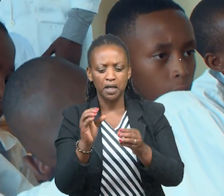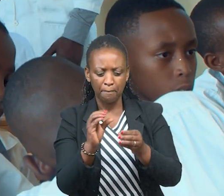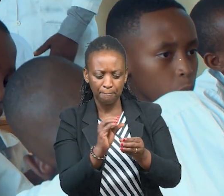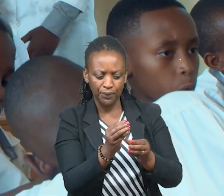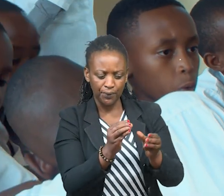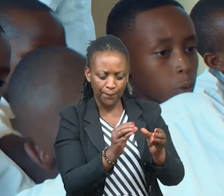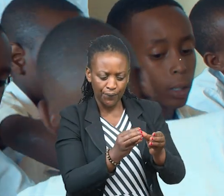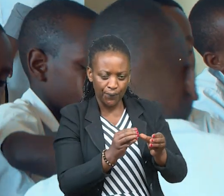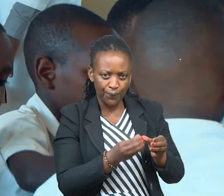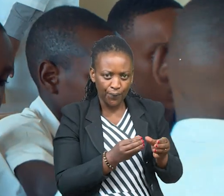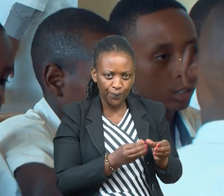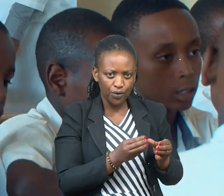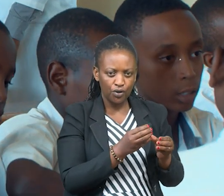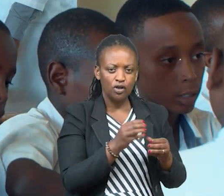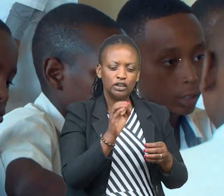then pair.